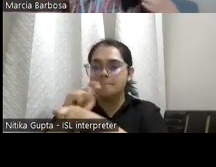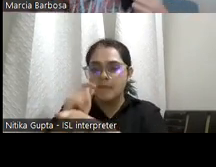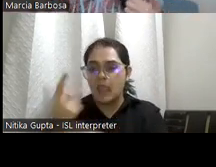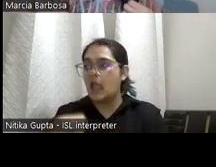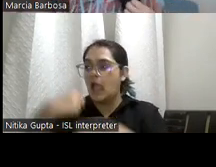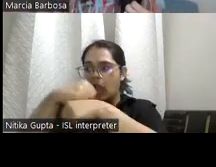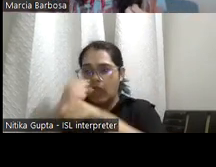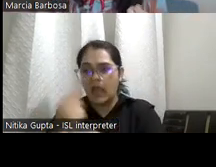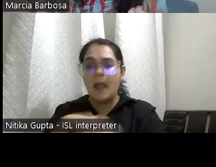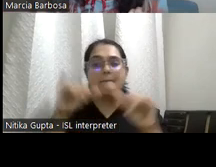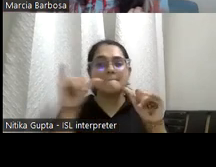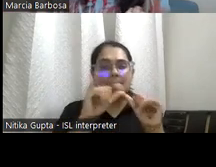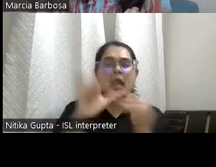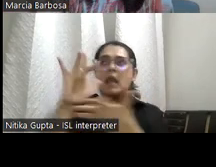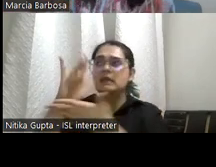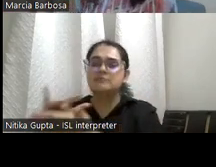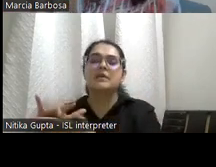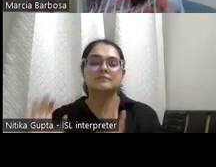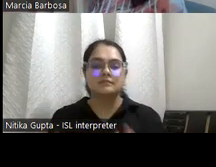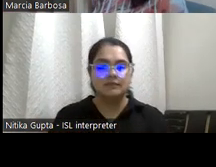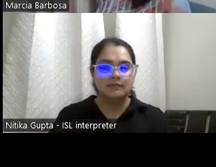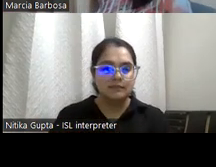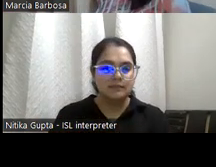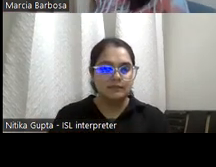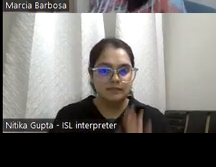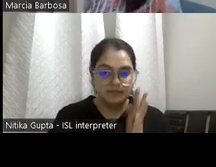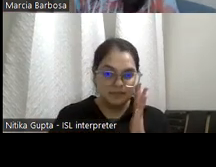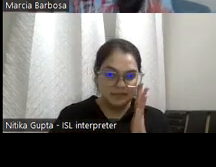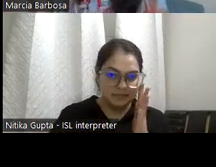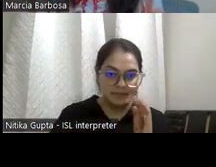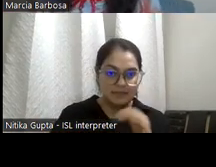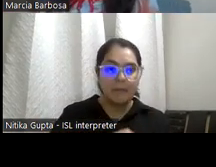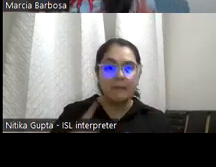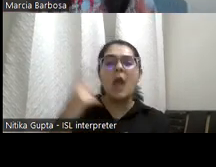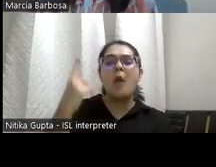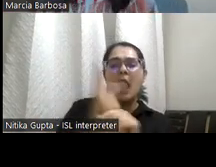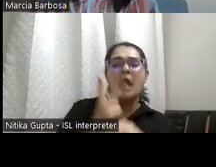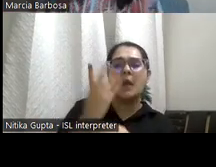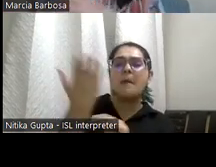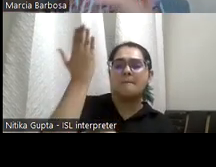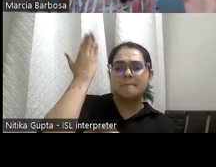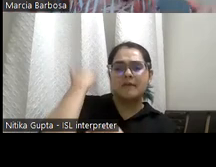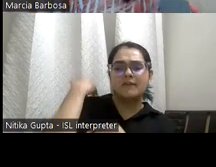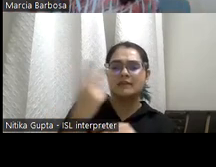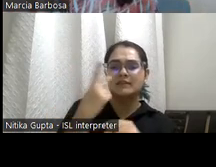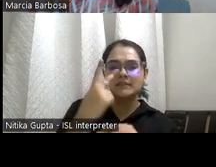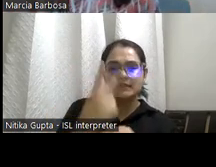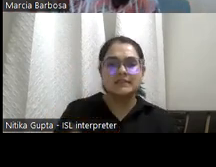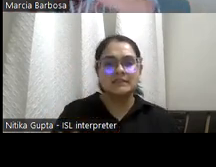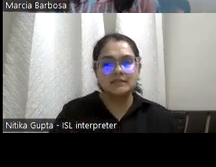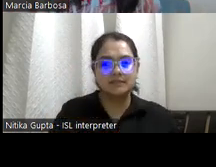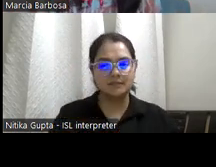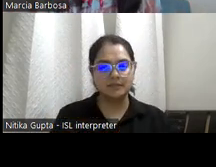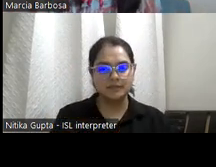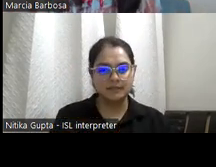places where we discuss. Next slide, please. But particularly over the years, I developed a second tool.